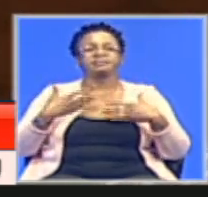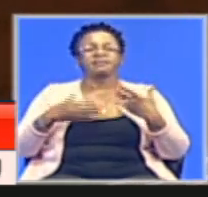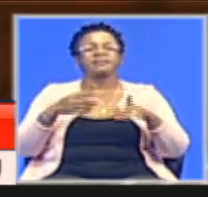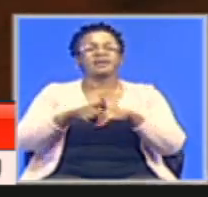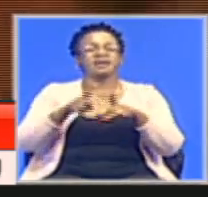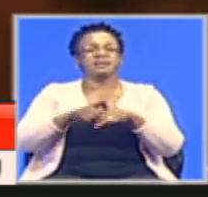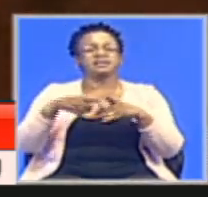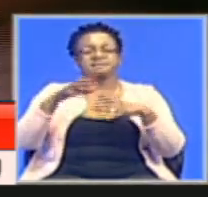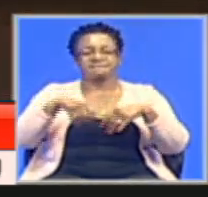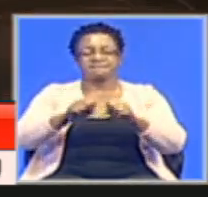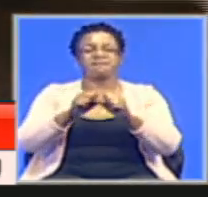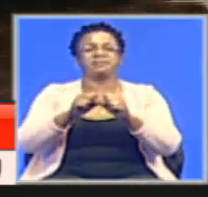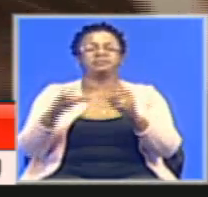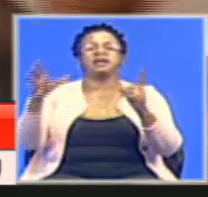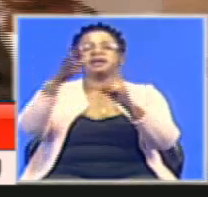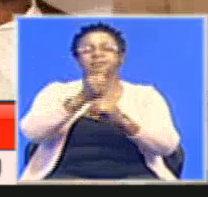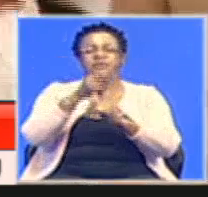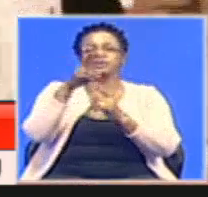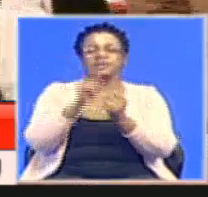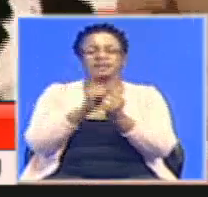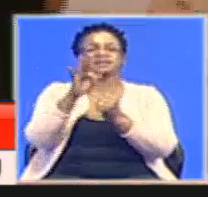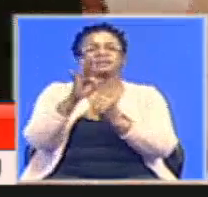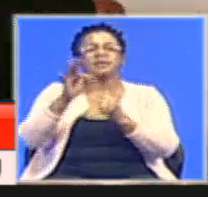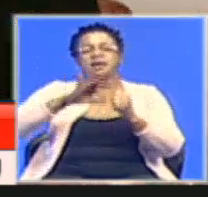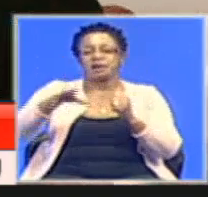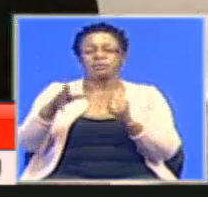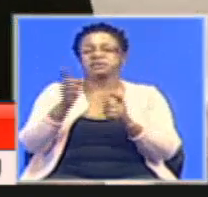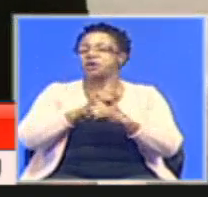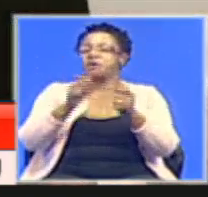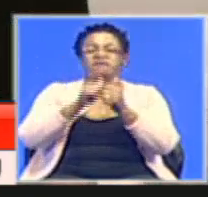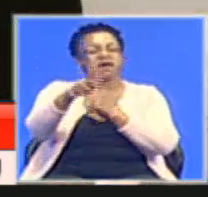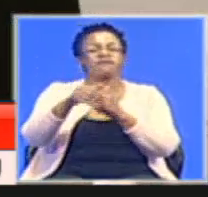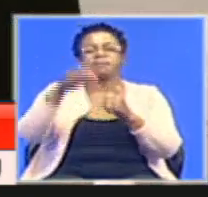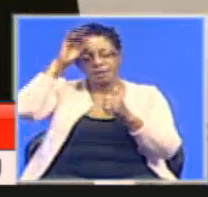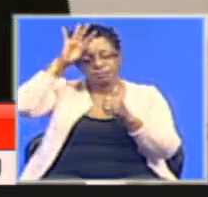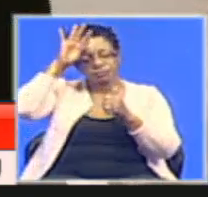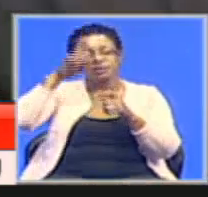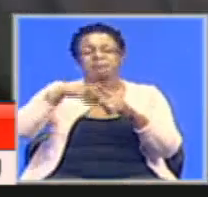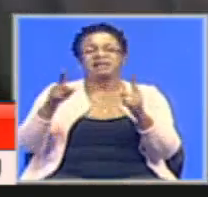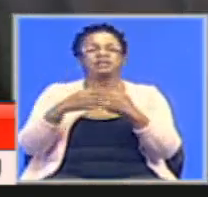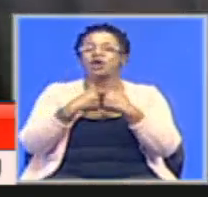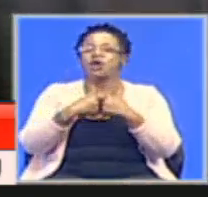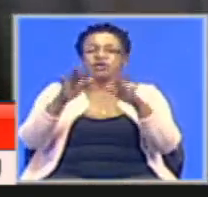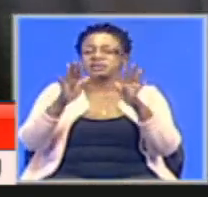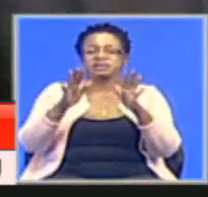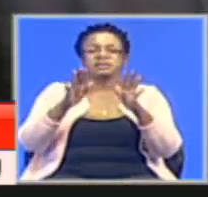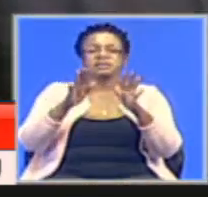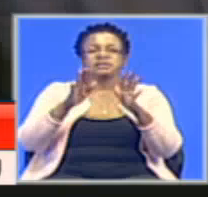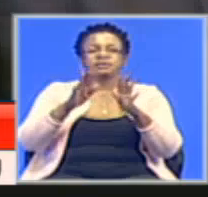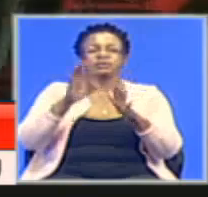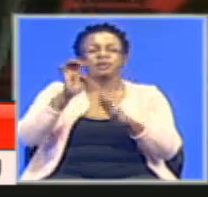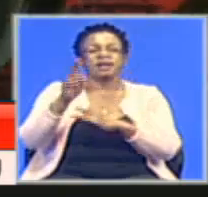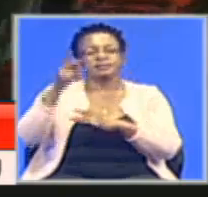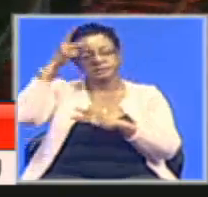first tried to capture in 2013 in a county not far from Kiambu, but lost to outgoing Nairobi Governor Evans